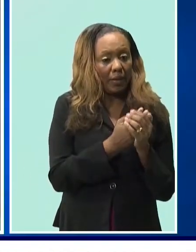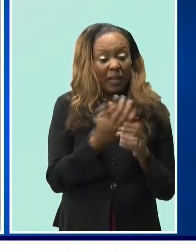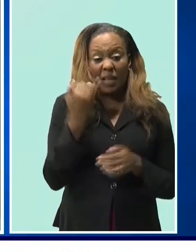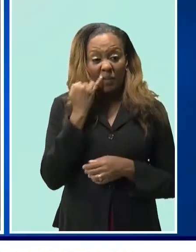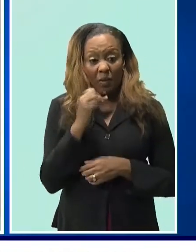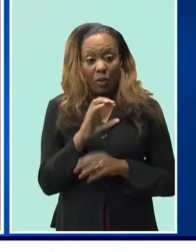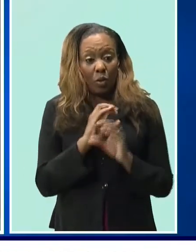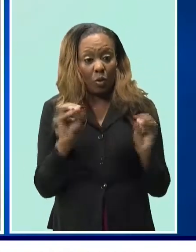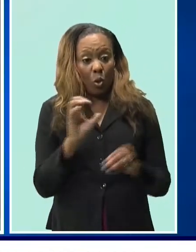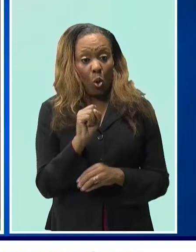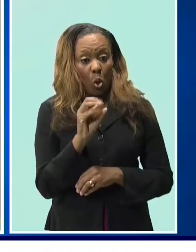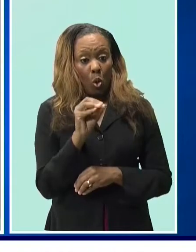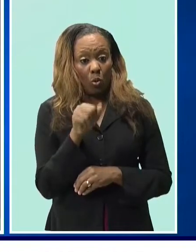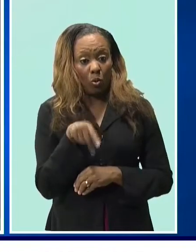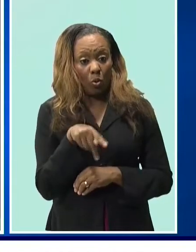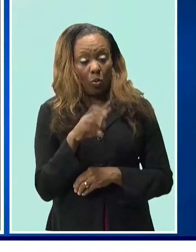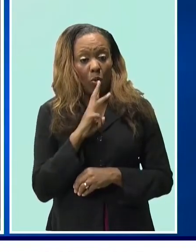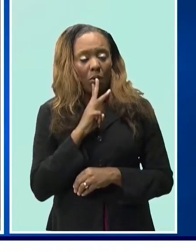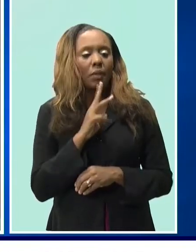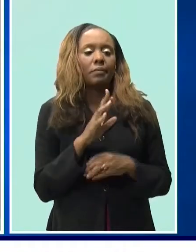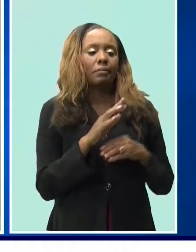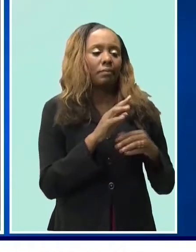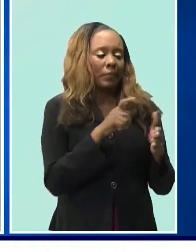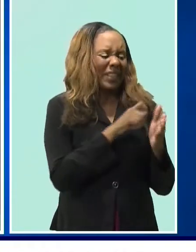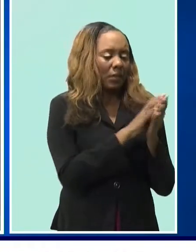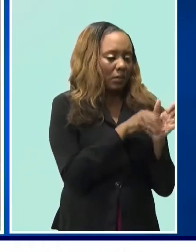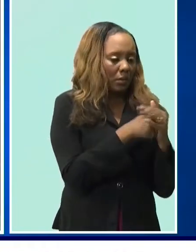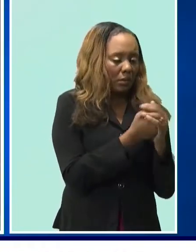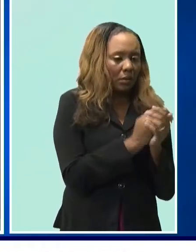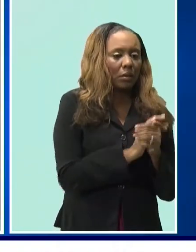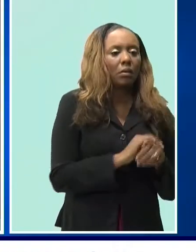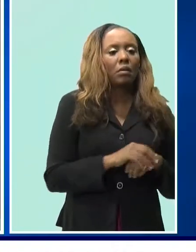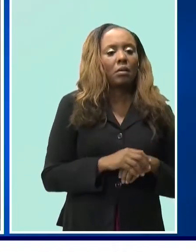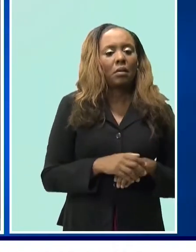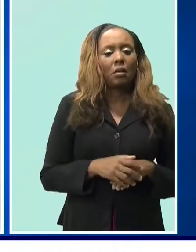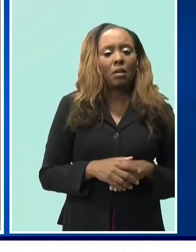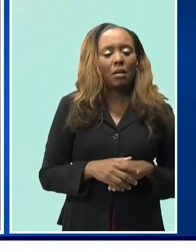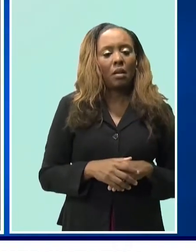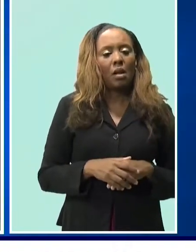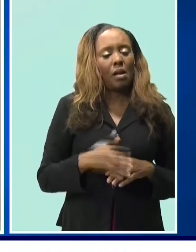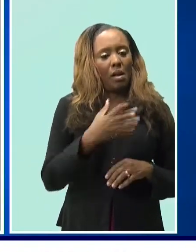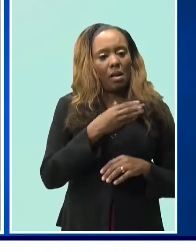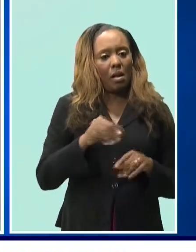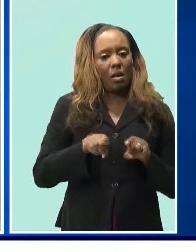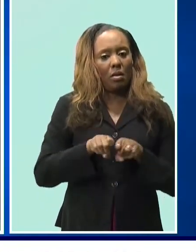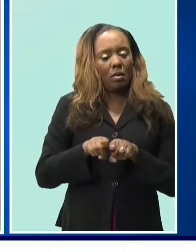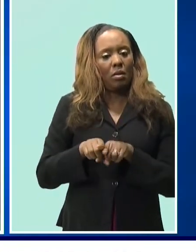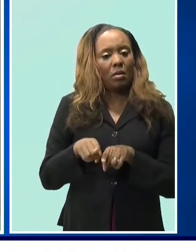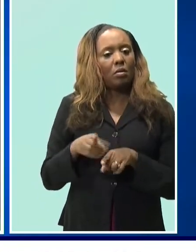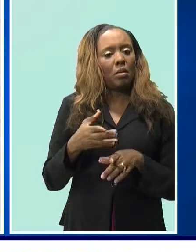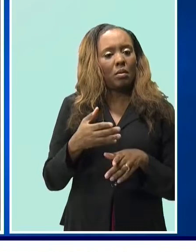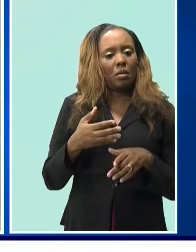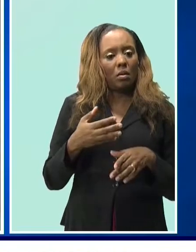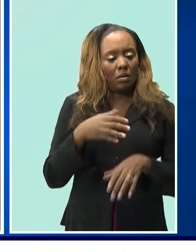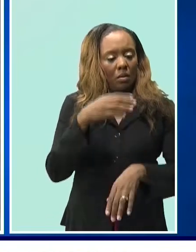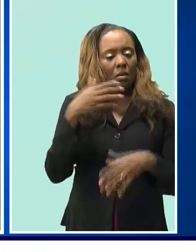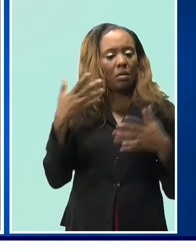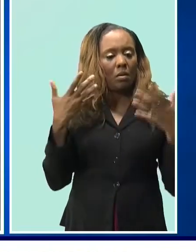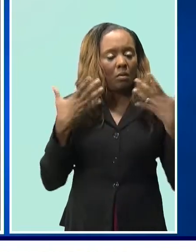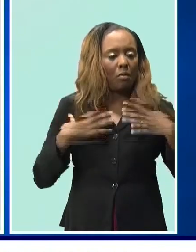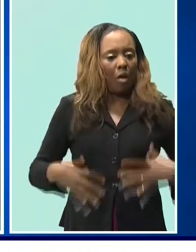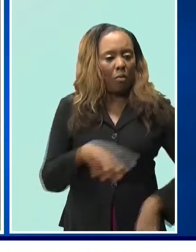for instance, the use of personal protective equipment when indicated in the healthcare setting. And that's the healthcare setting. You're talking about